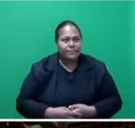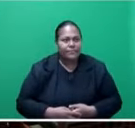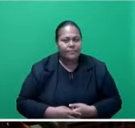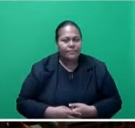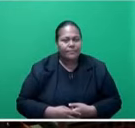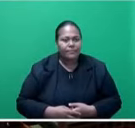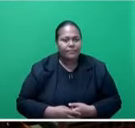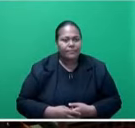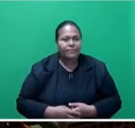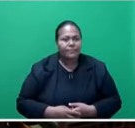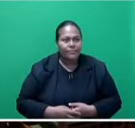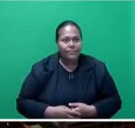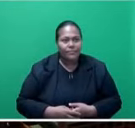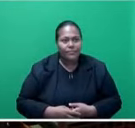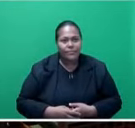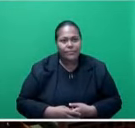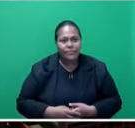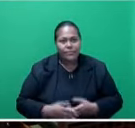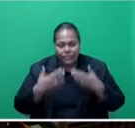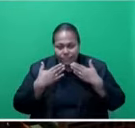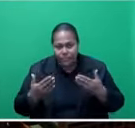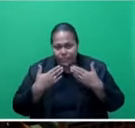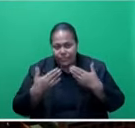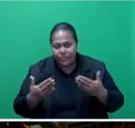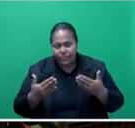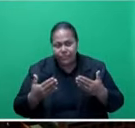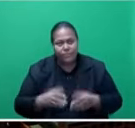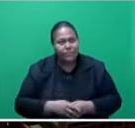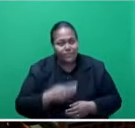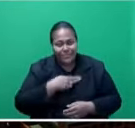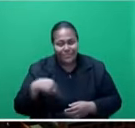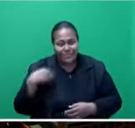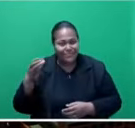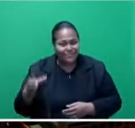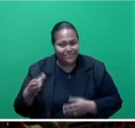I thank the Honourable Minister for